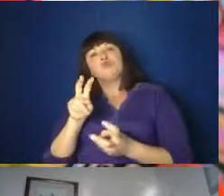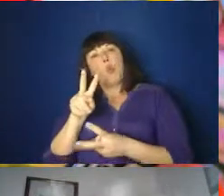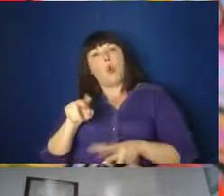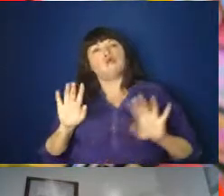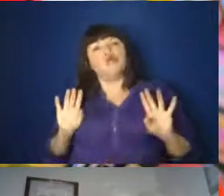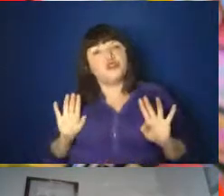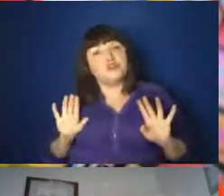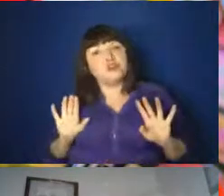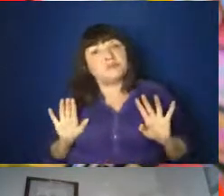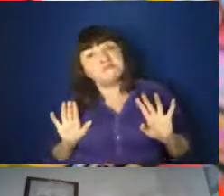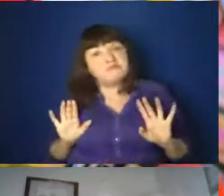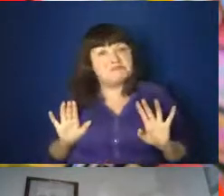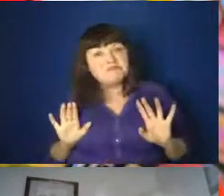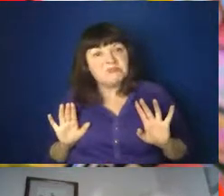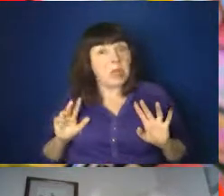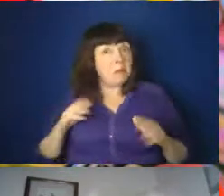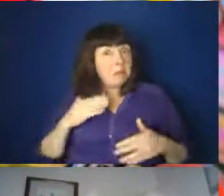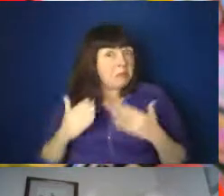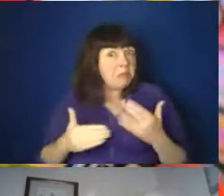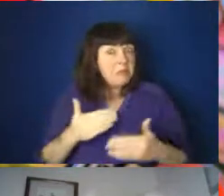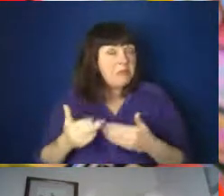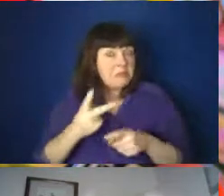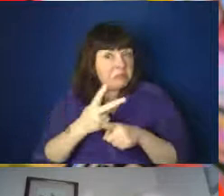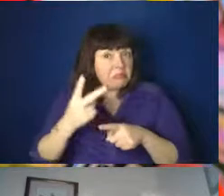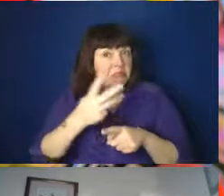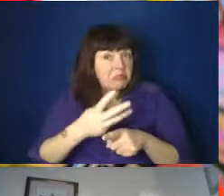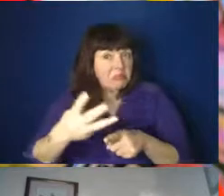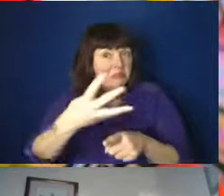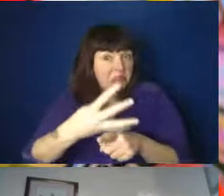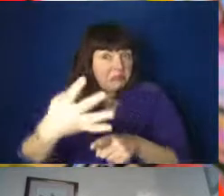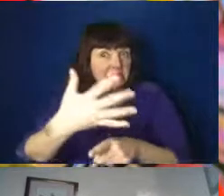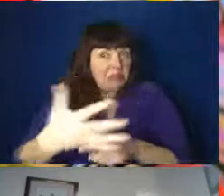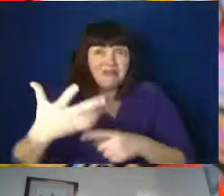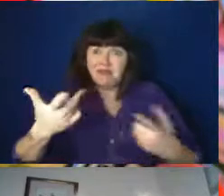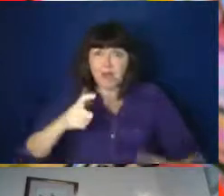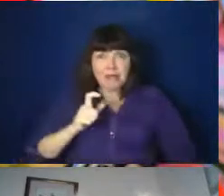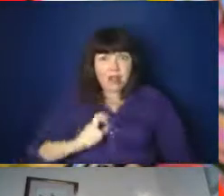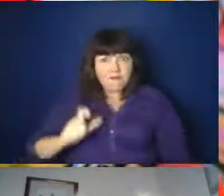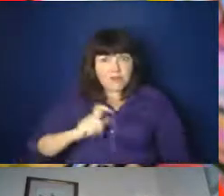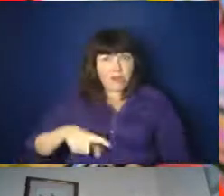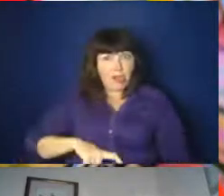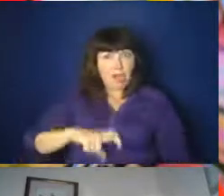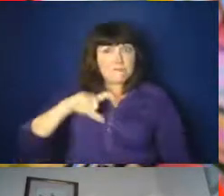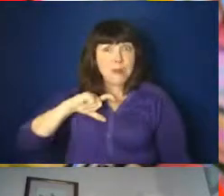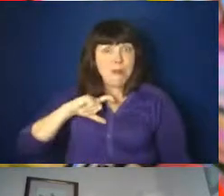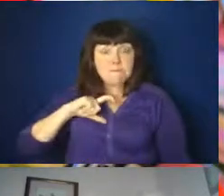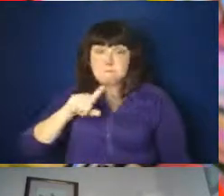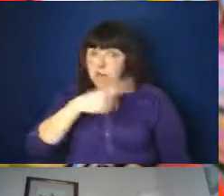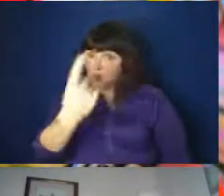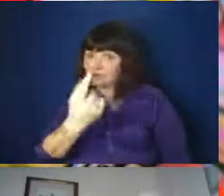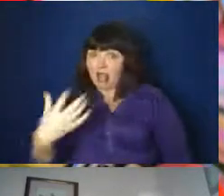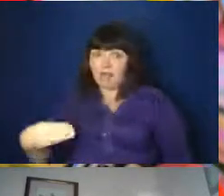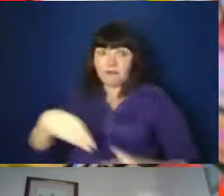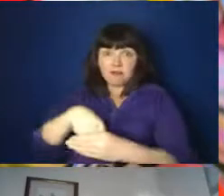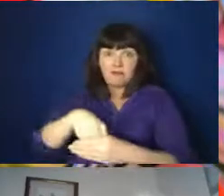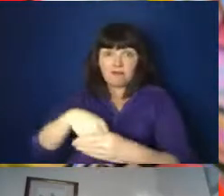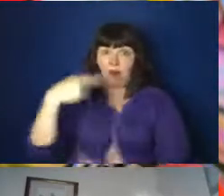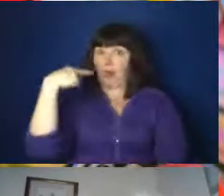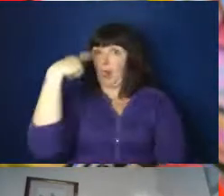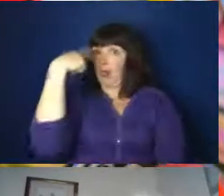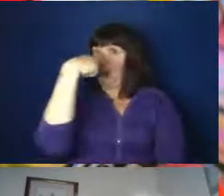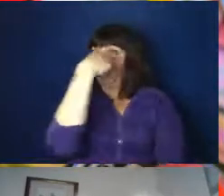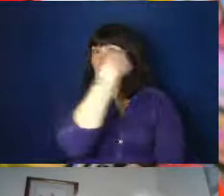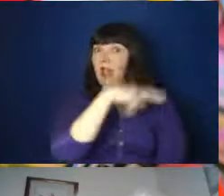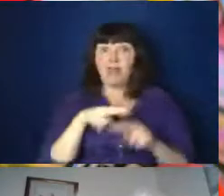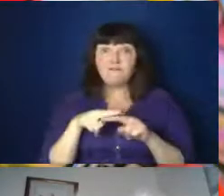But hopefully, as you get to know us, you'll feel a bit more comfortable. And if you want to join in Face Paint Friday, go for it. We're all about